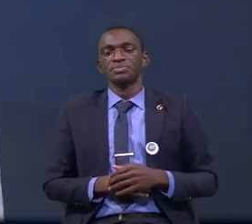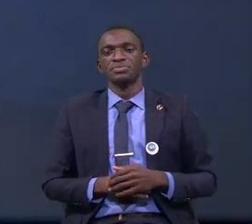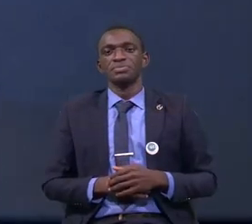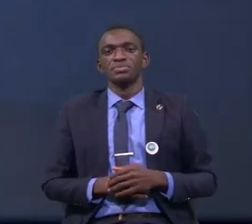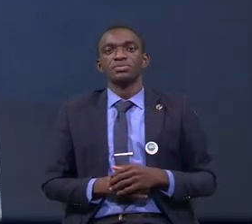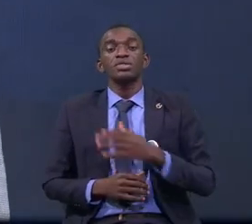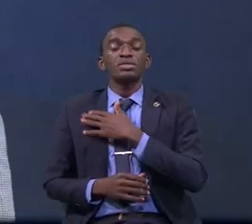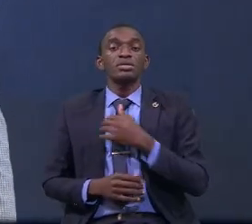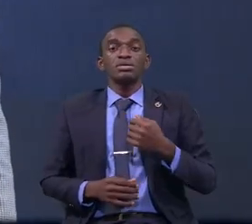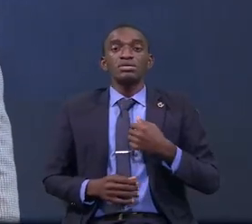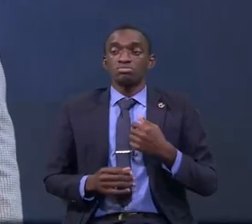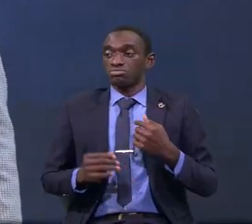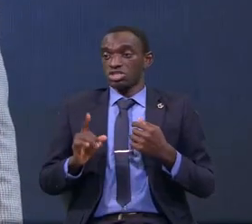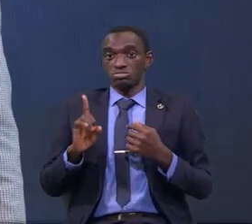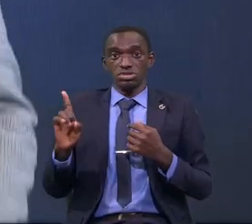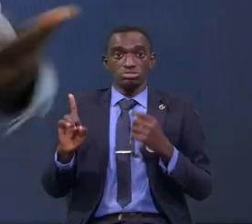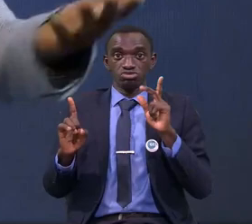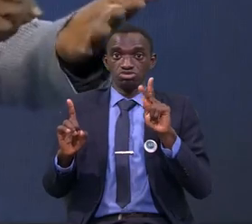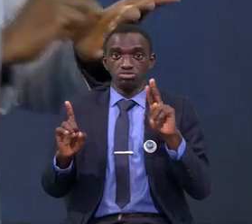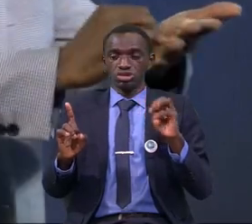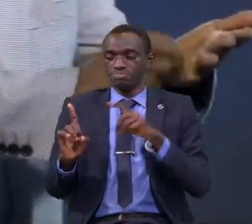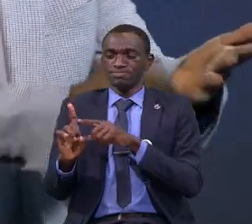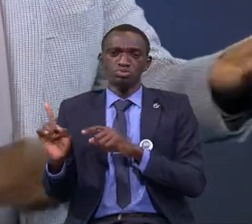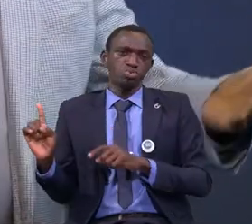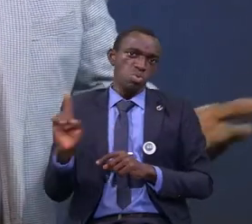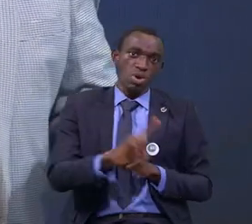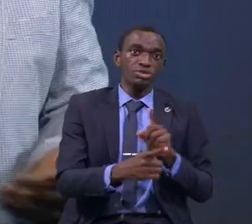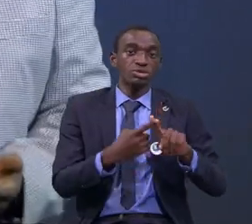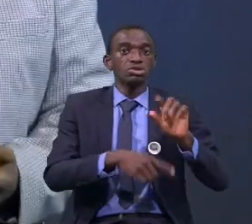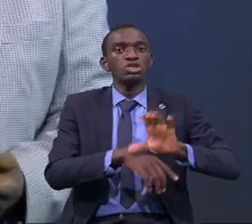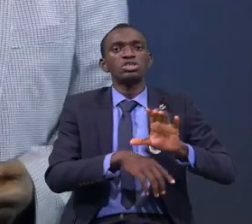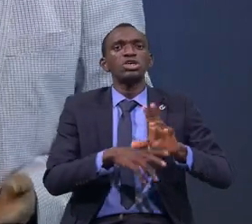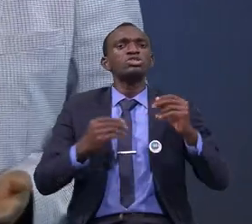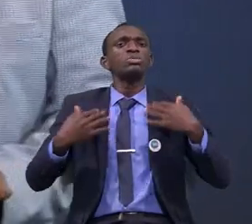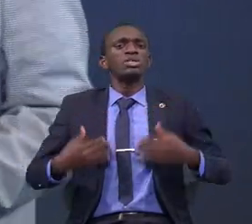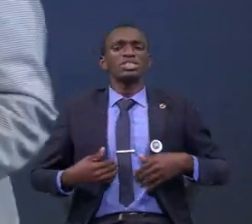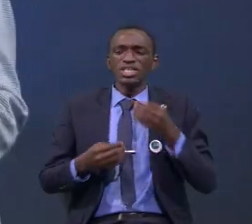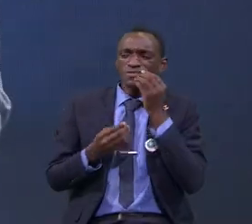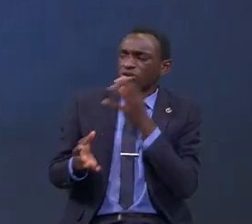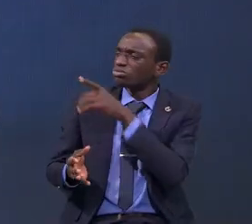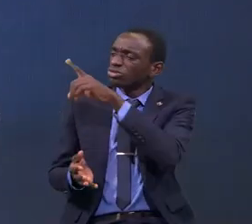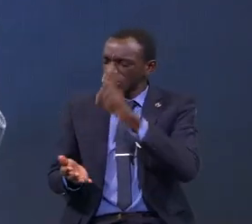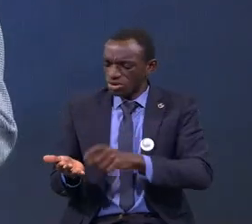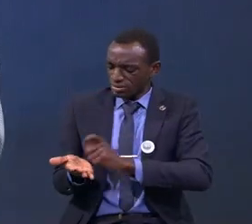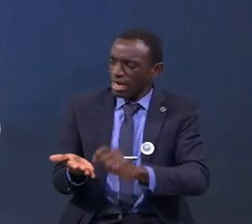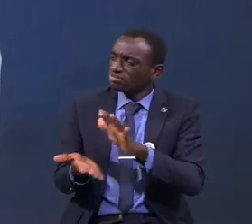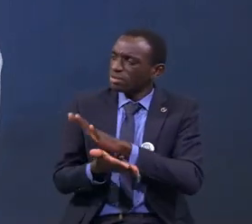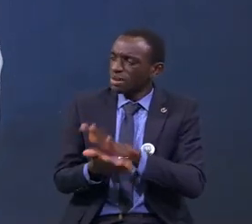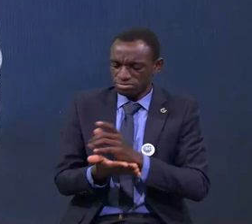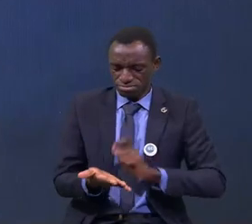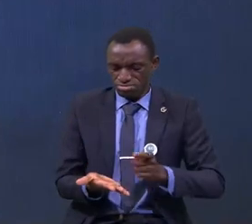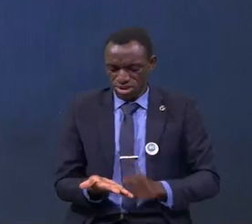And when we went to church, nobody told me to be taking notes. I didn't see people